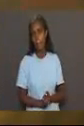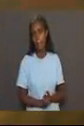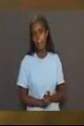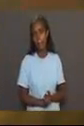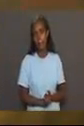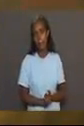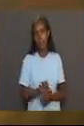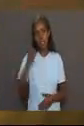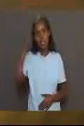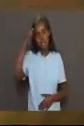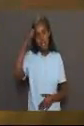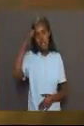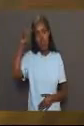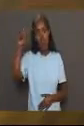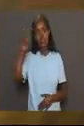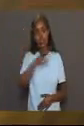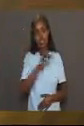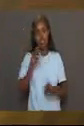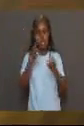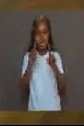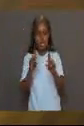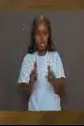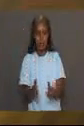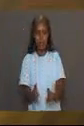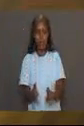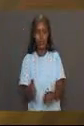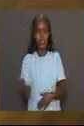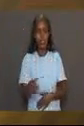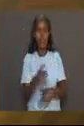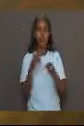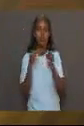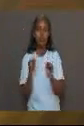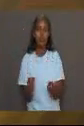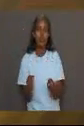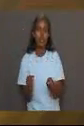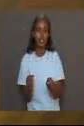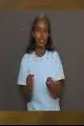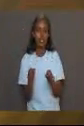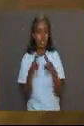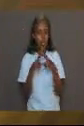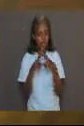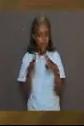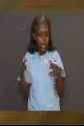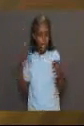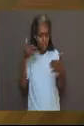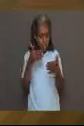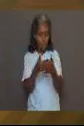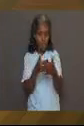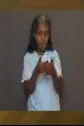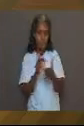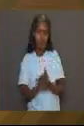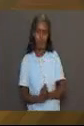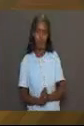The theoretical and the experimental probabilities are very close.